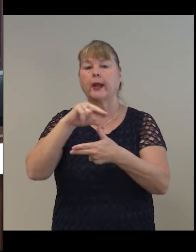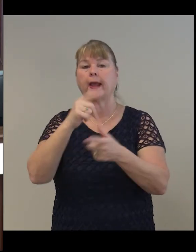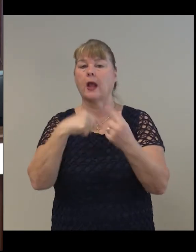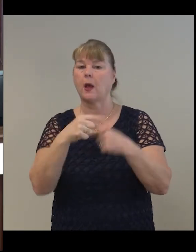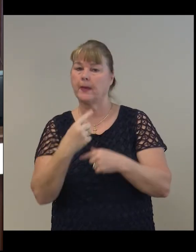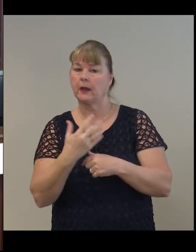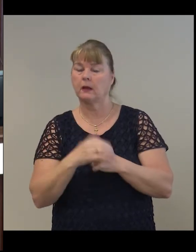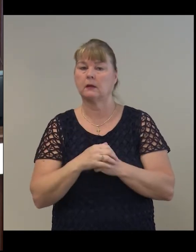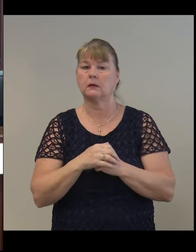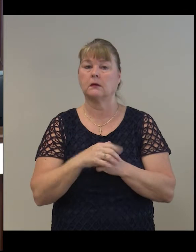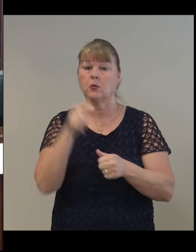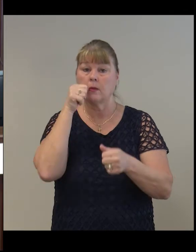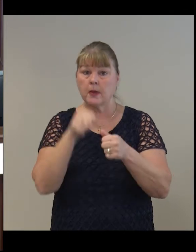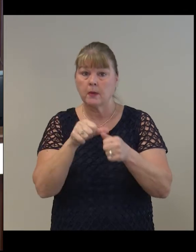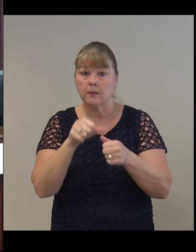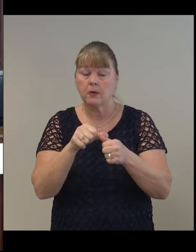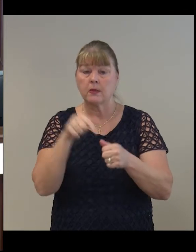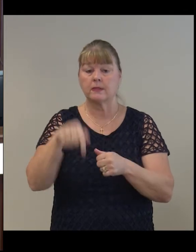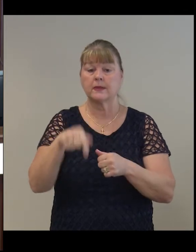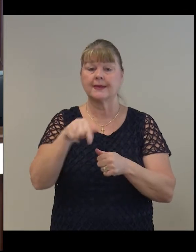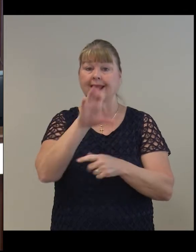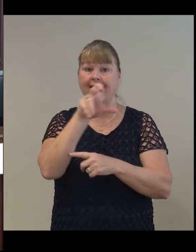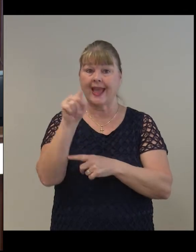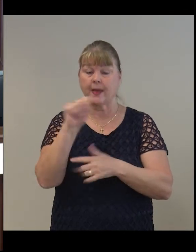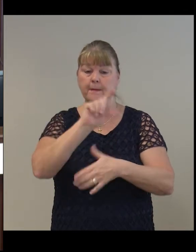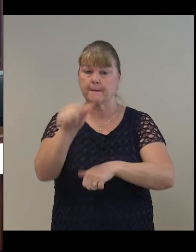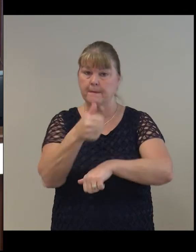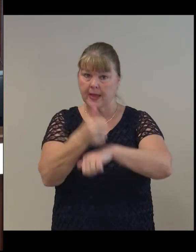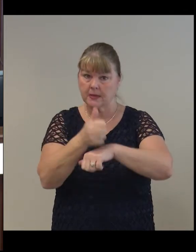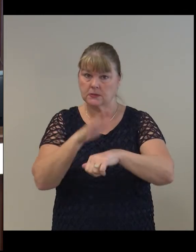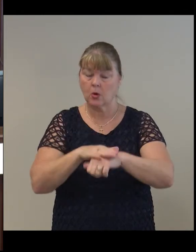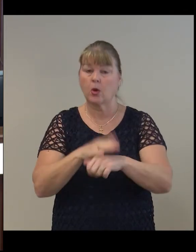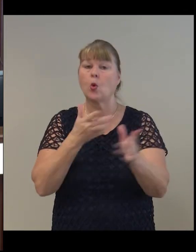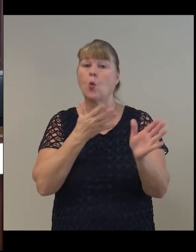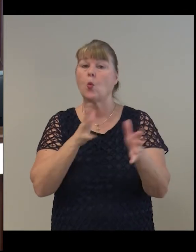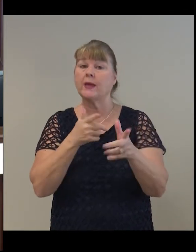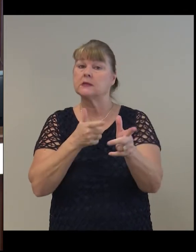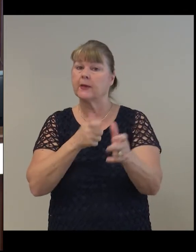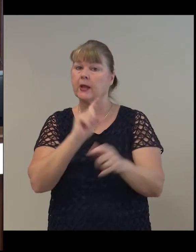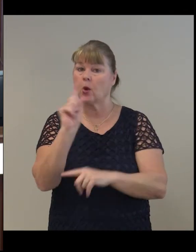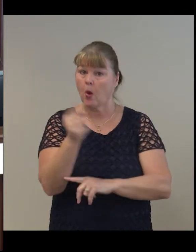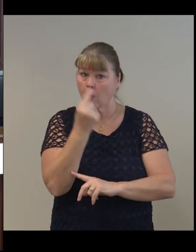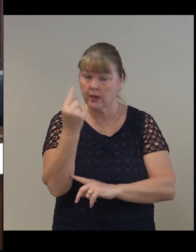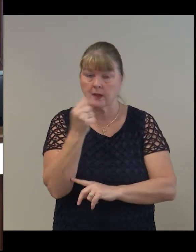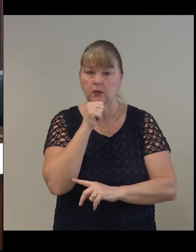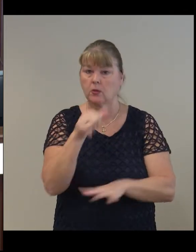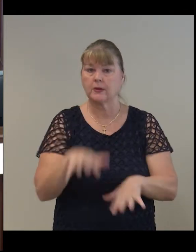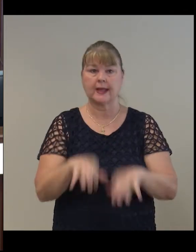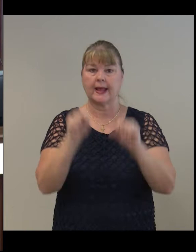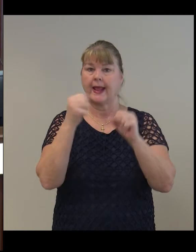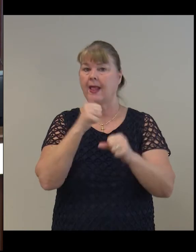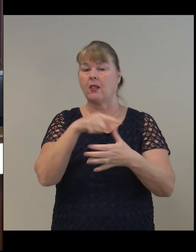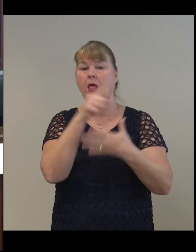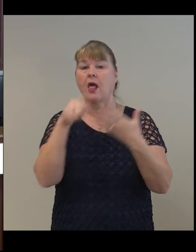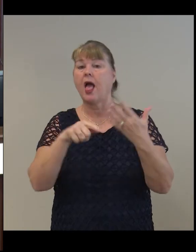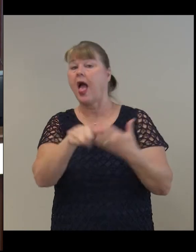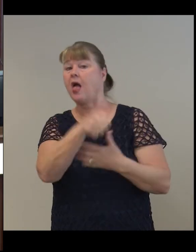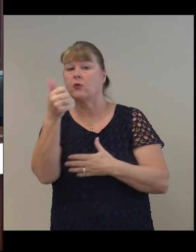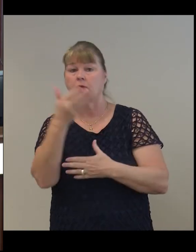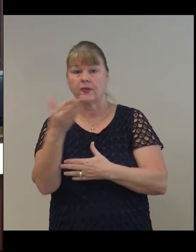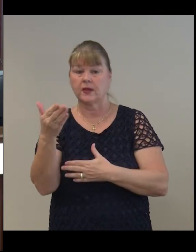coming. Remember that these categories are based on wind speed only, and they don't take any of those other things